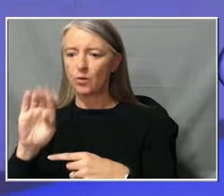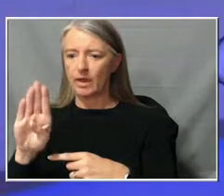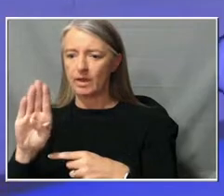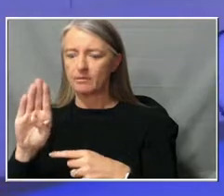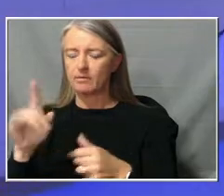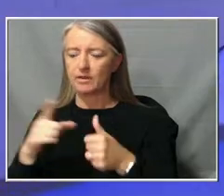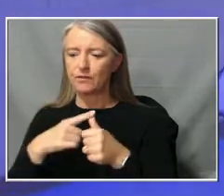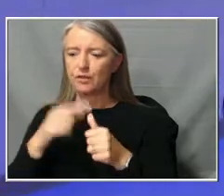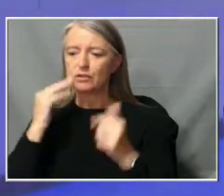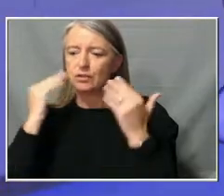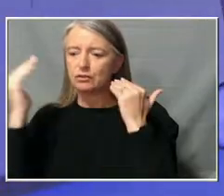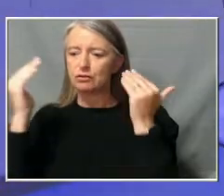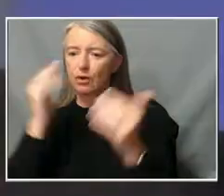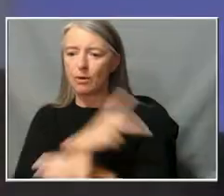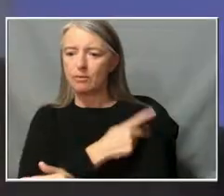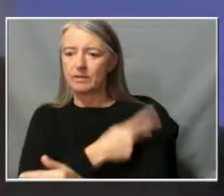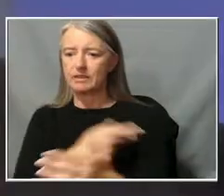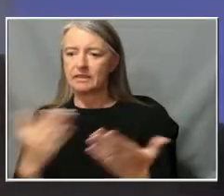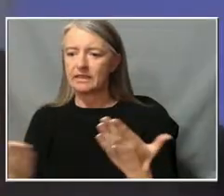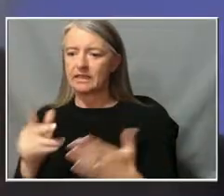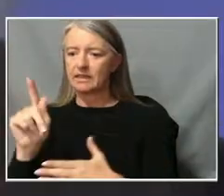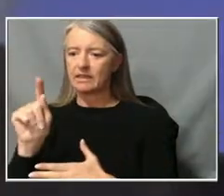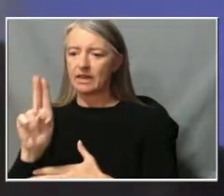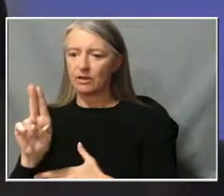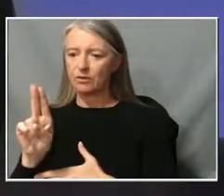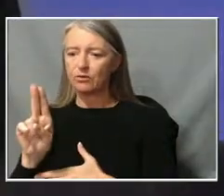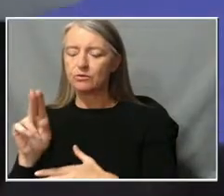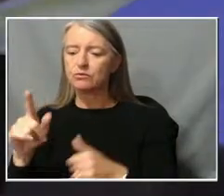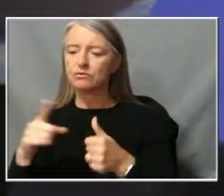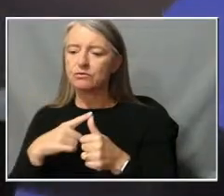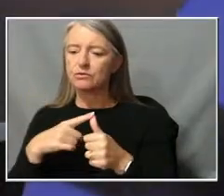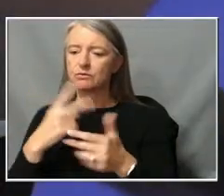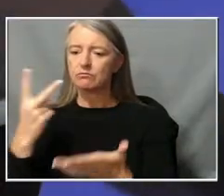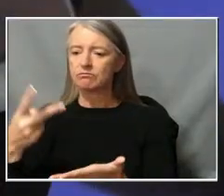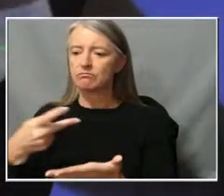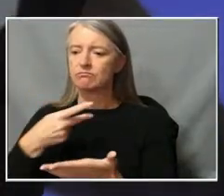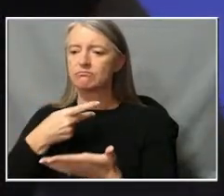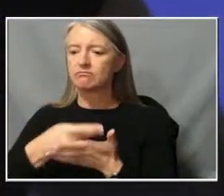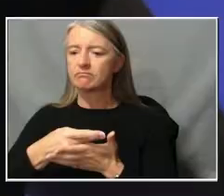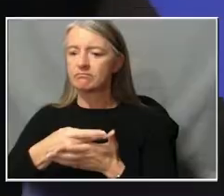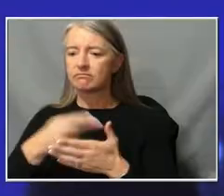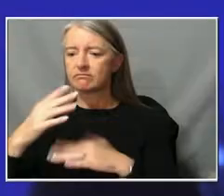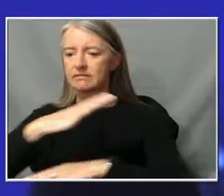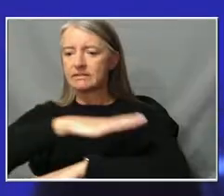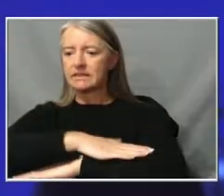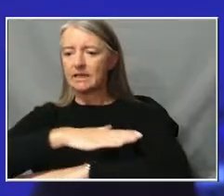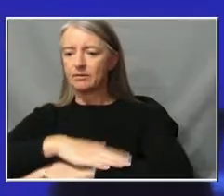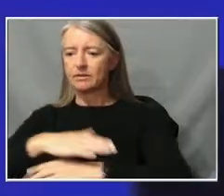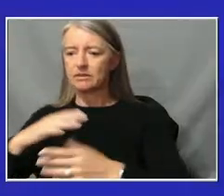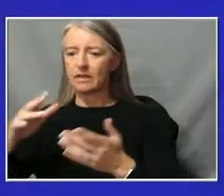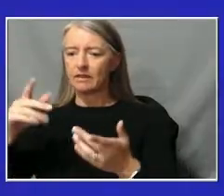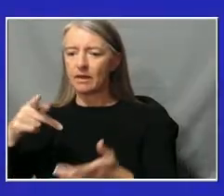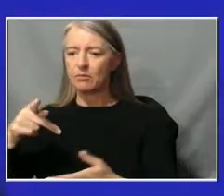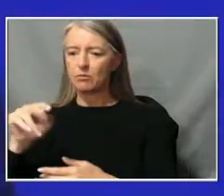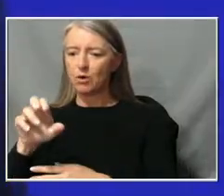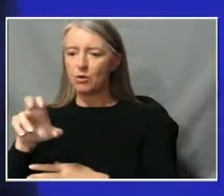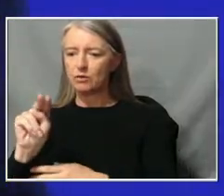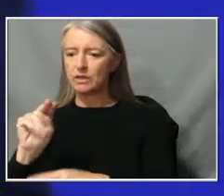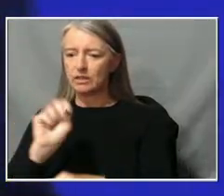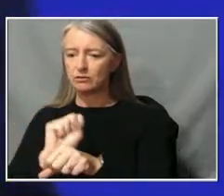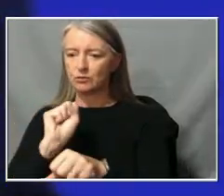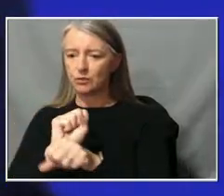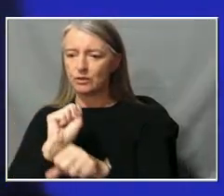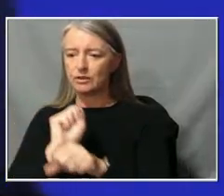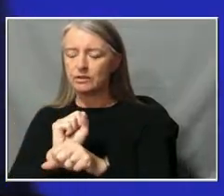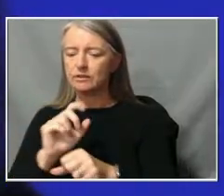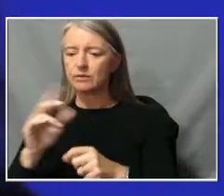adult patient here at the University of Kansas Cancer Center to lay down on the table and let the tiny beam of protons go to work. We look back